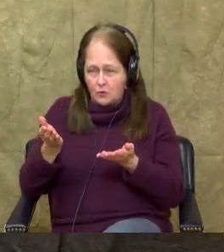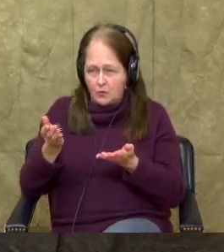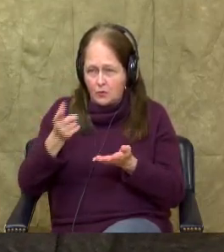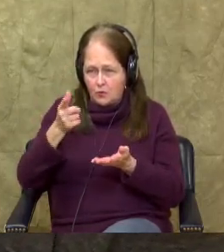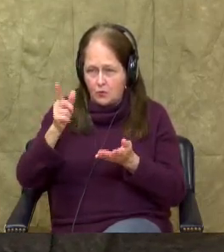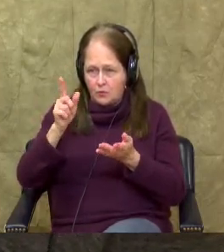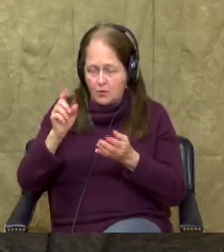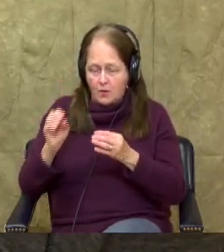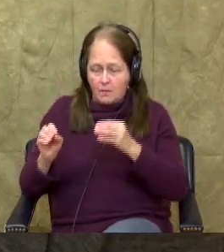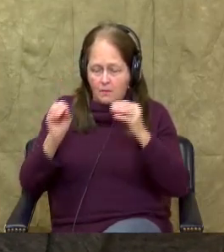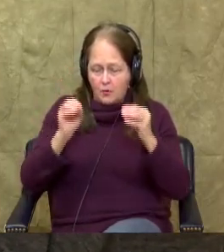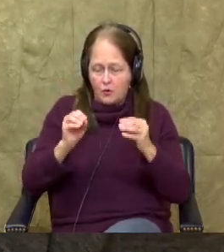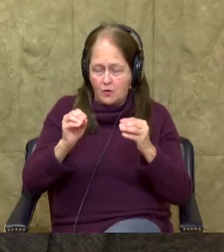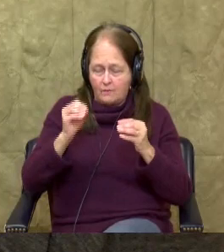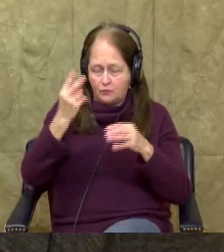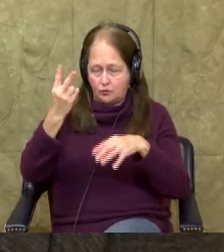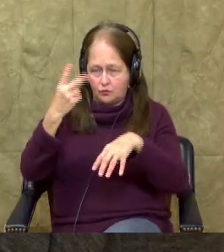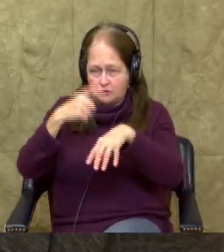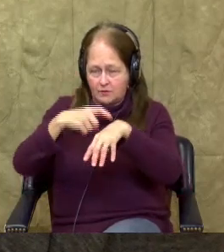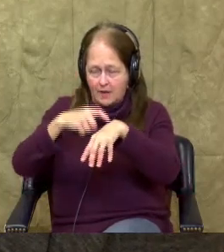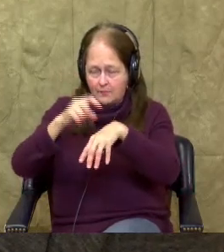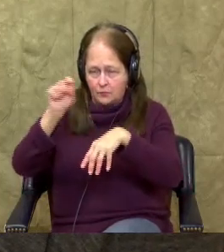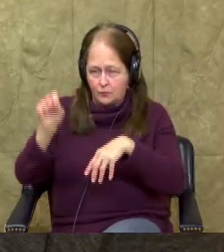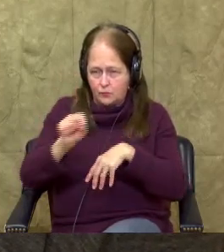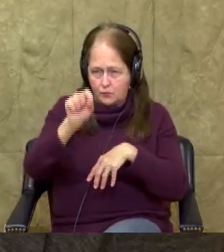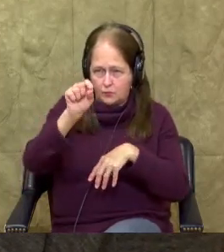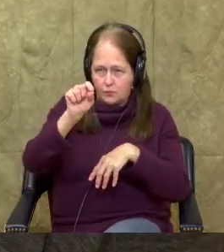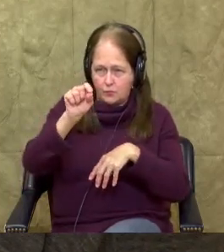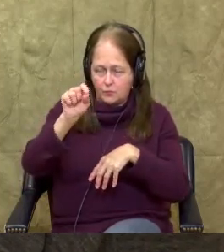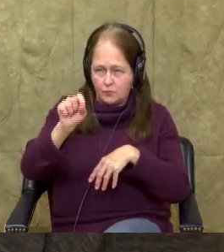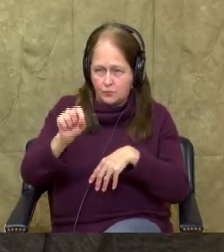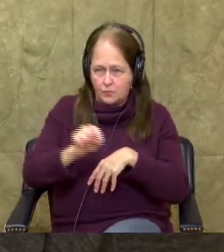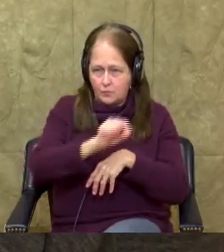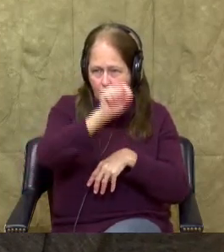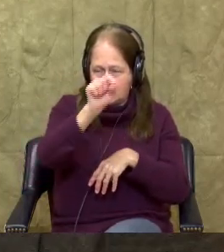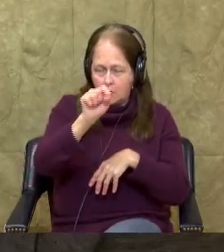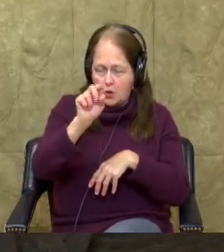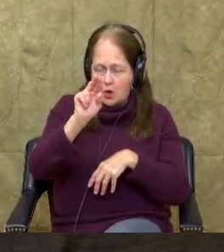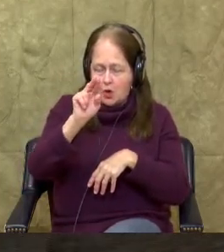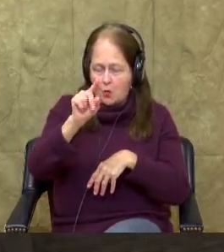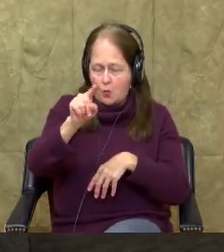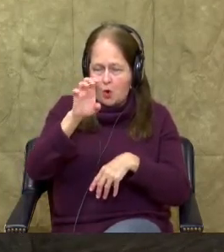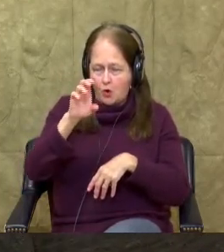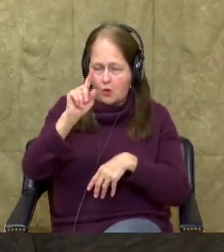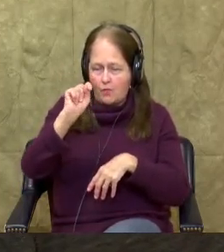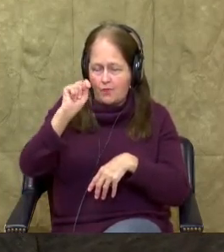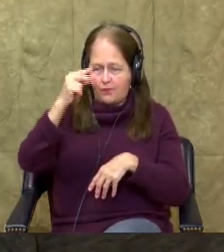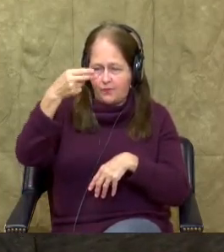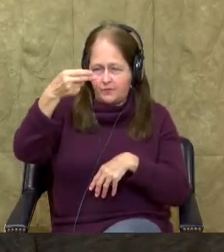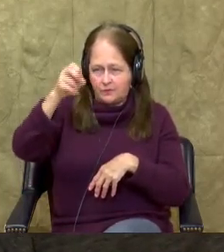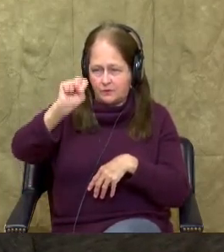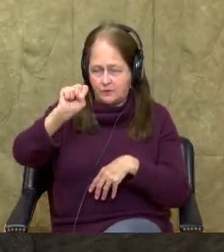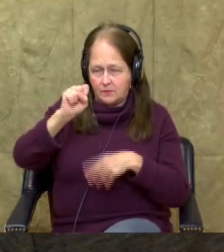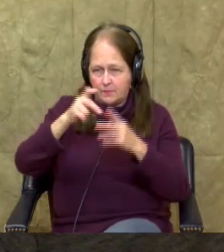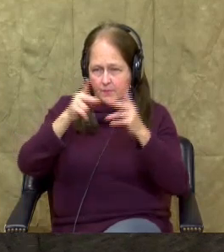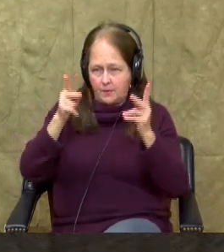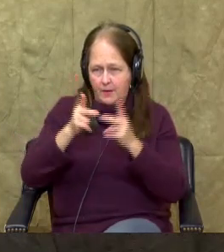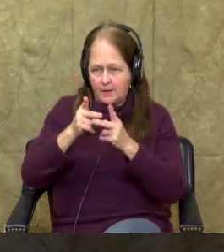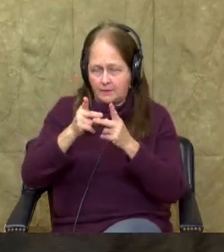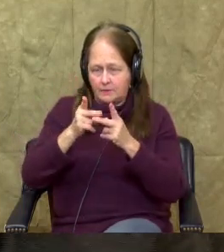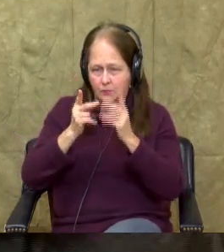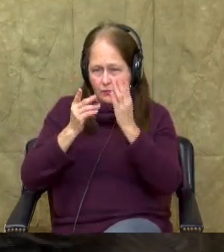going to have to move the decimal 2 times, which means you've got to go to the hundredths place, which is right